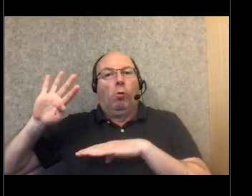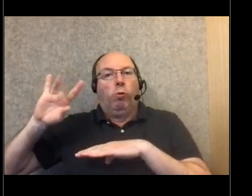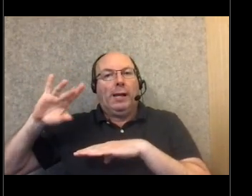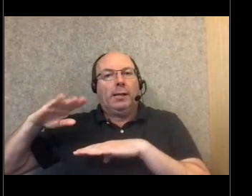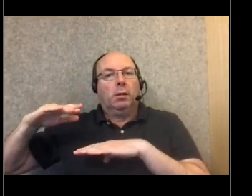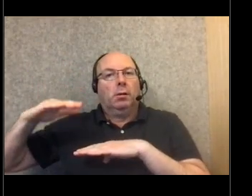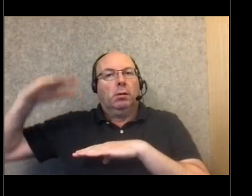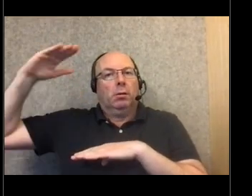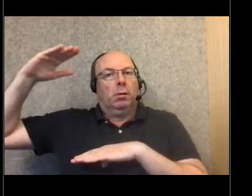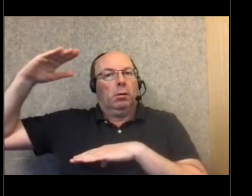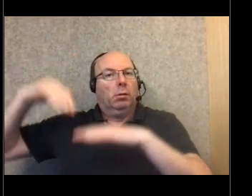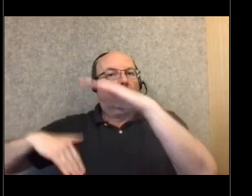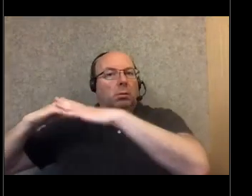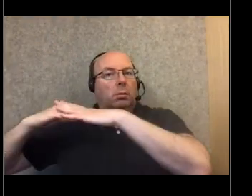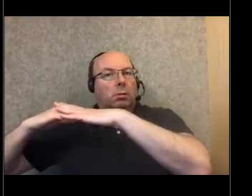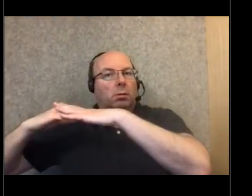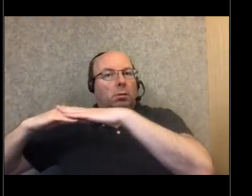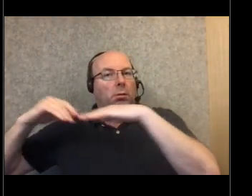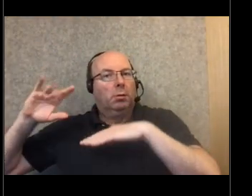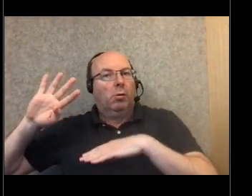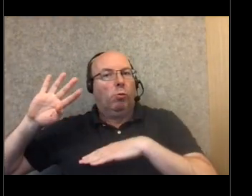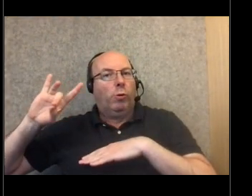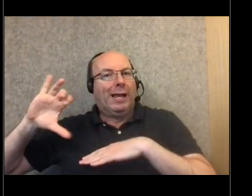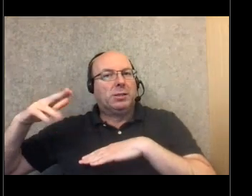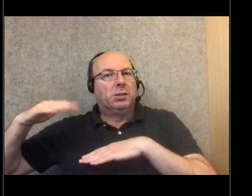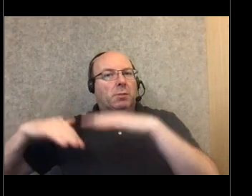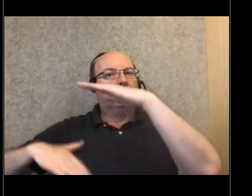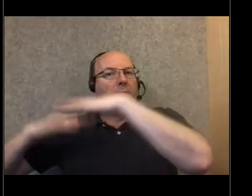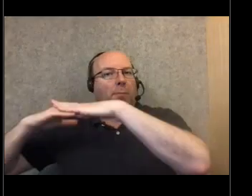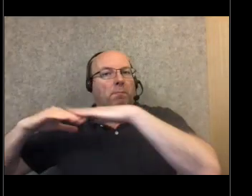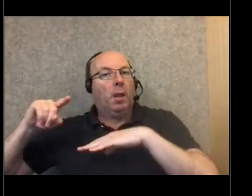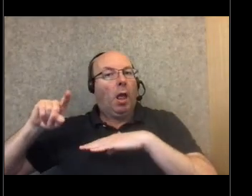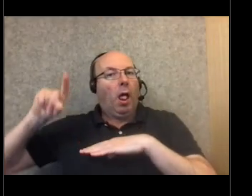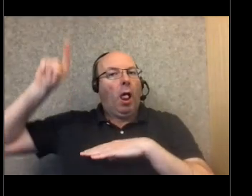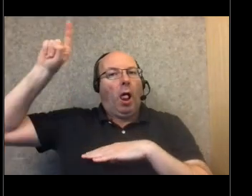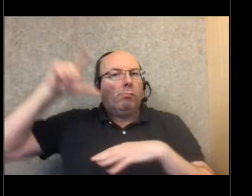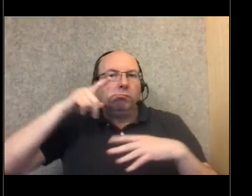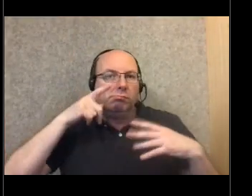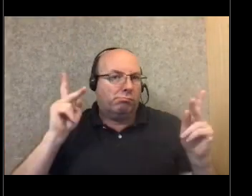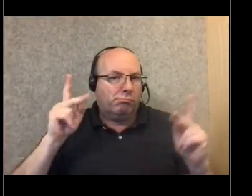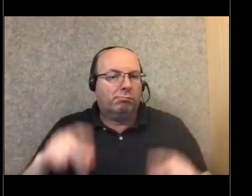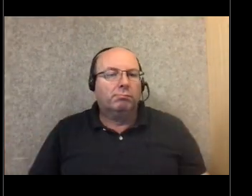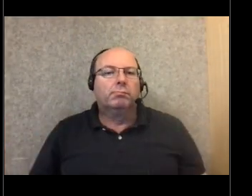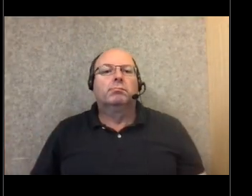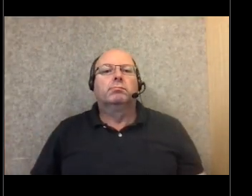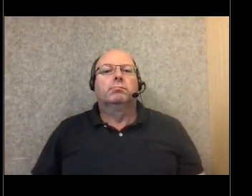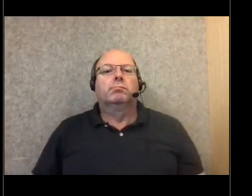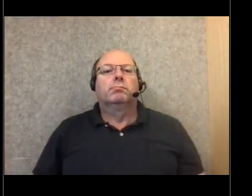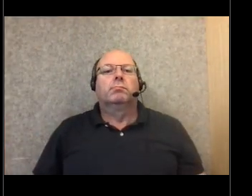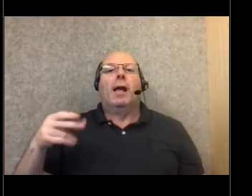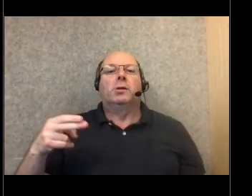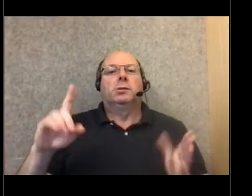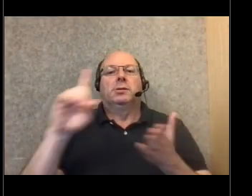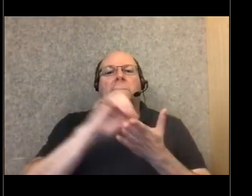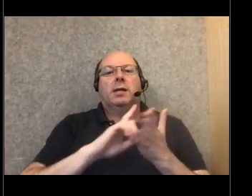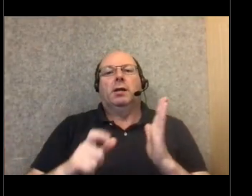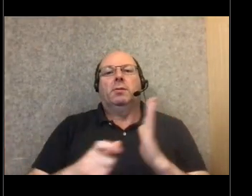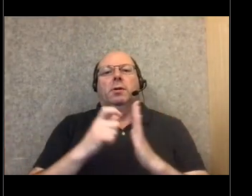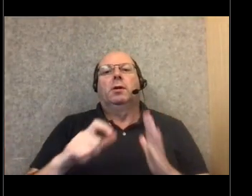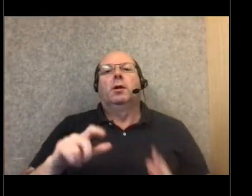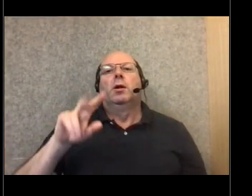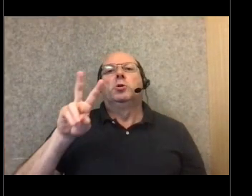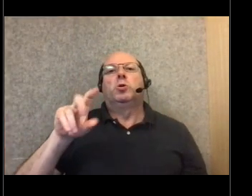refer you to the Fair Housing Act Design Manual, page 2.12, that discusses the